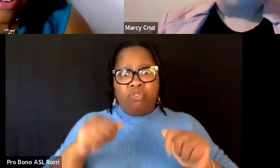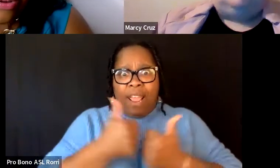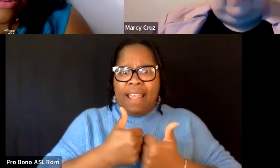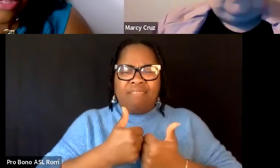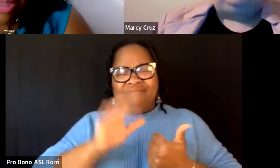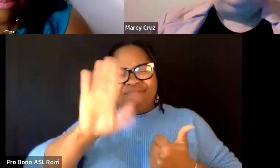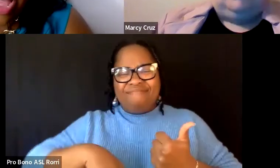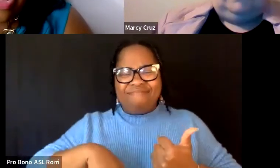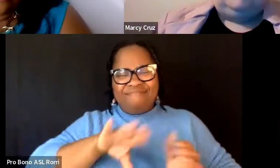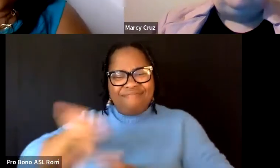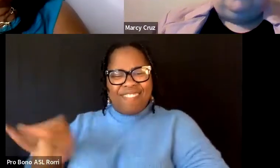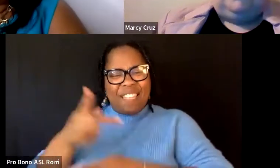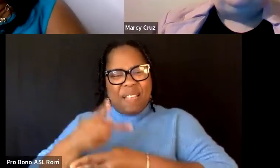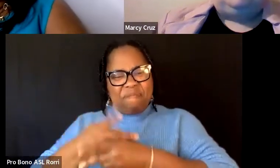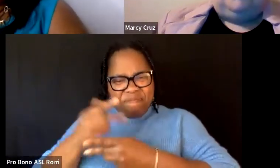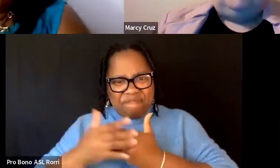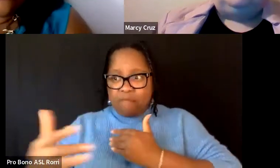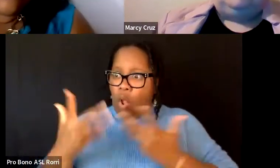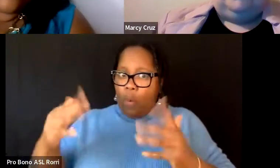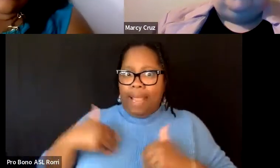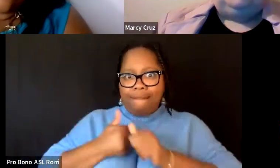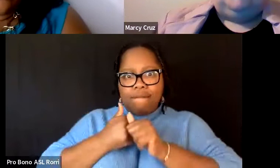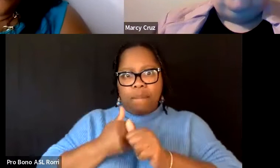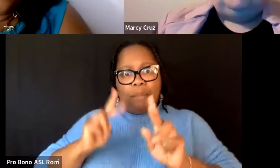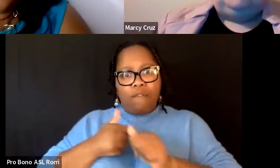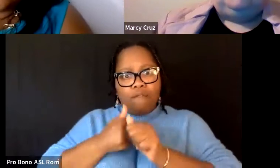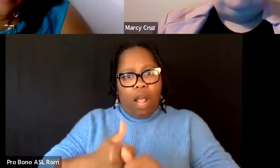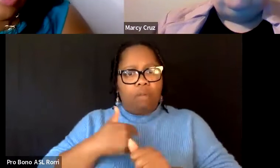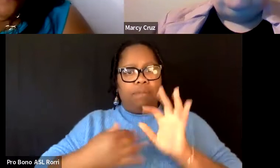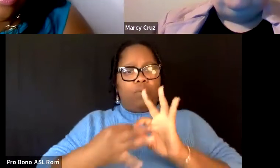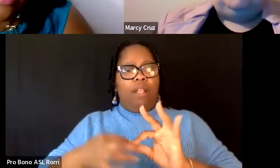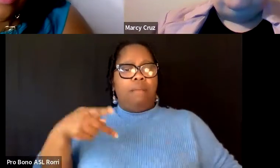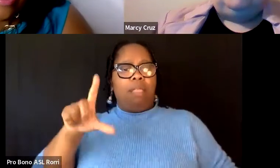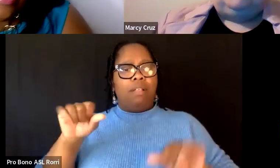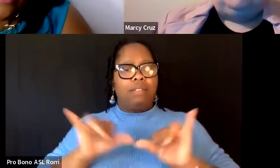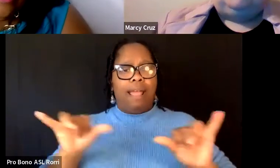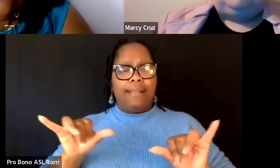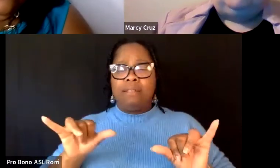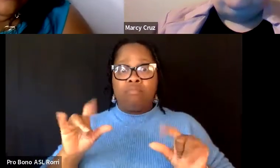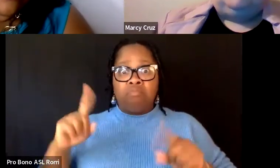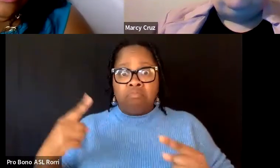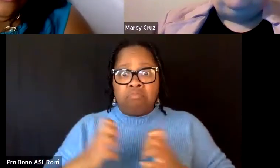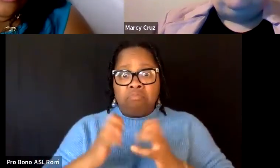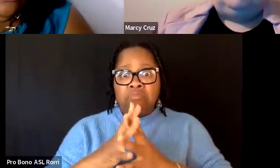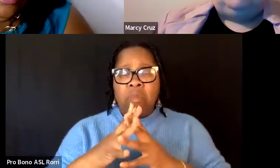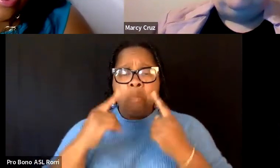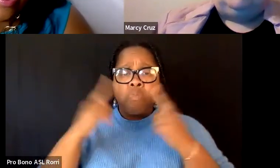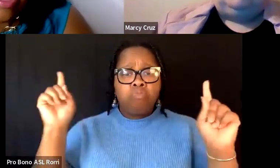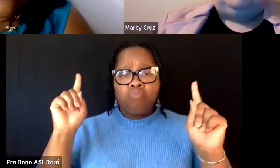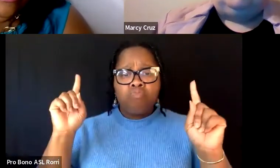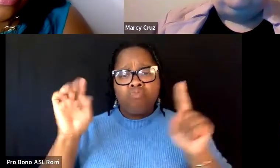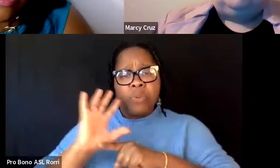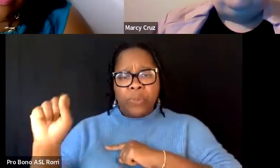in that, that's what the podcast is going to be. So it was successful day one. And I've just continued to do